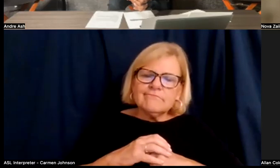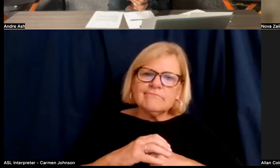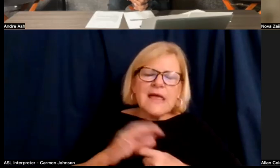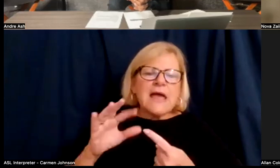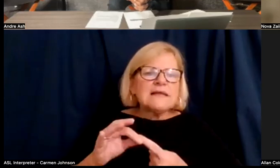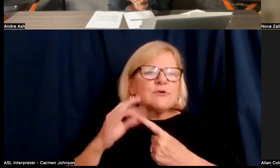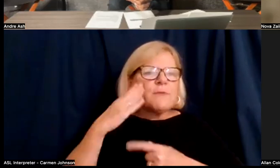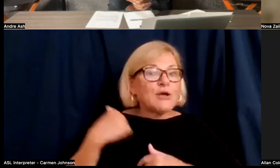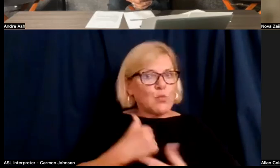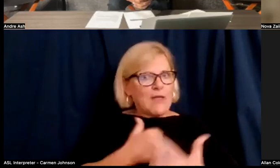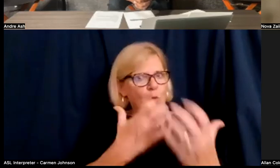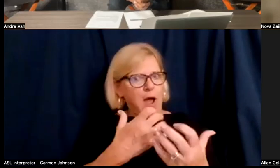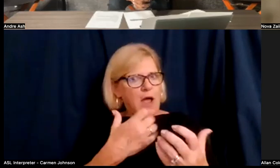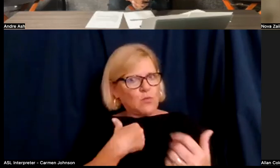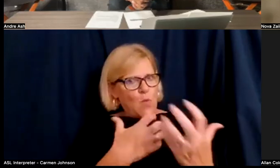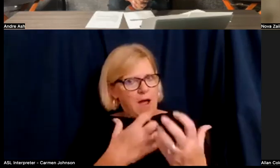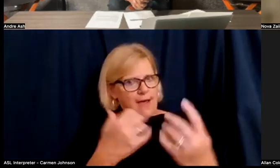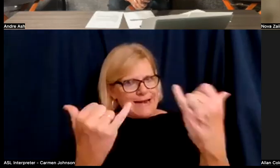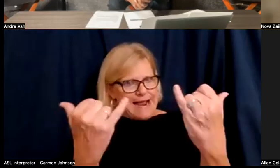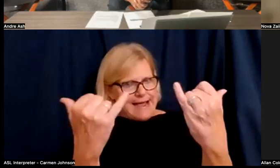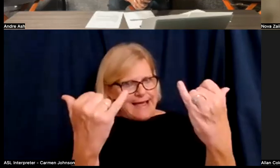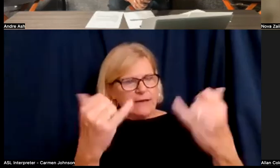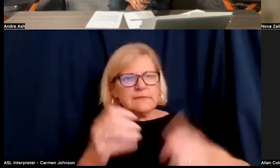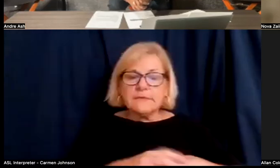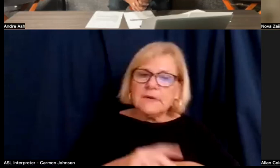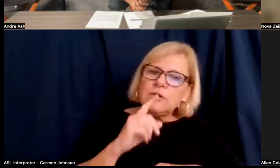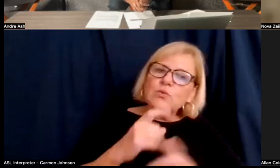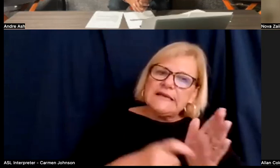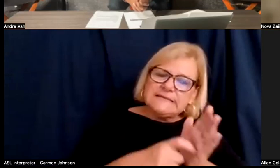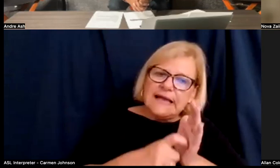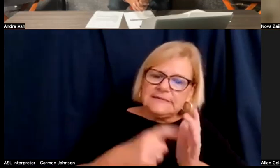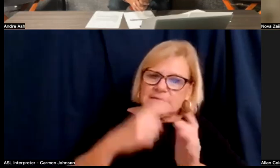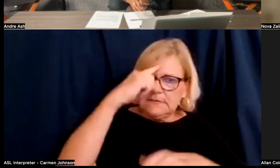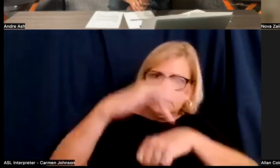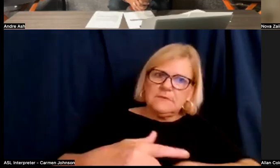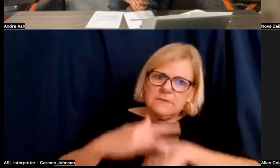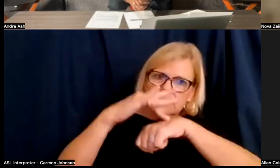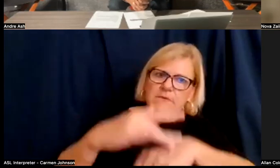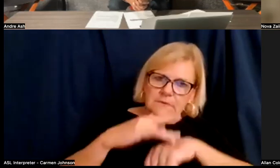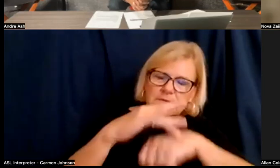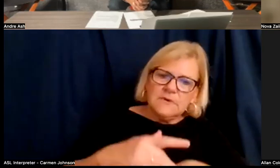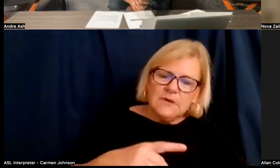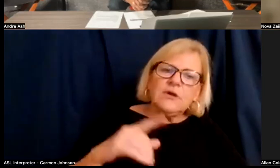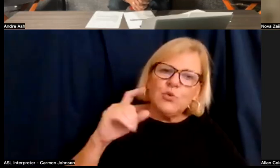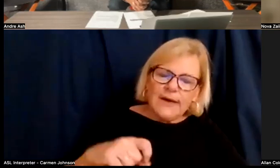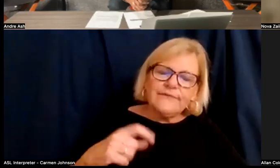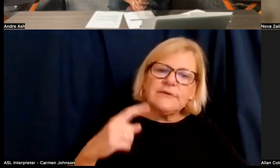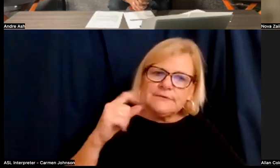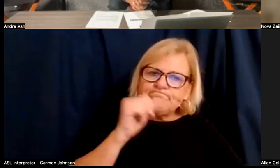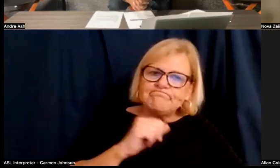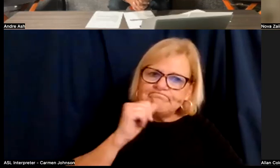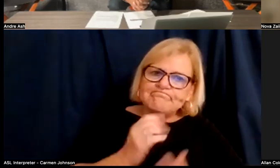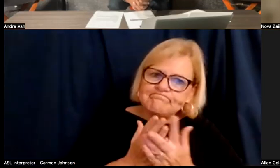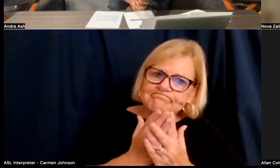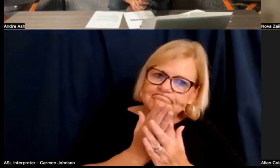because we want what we want so immediately that it really does take a lot of reminding continuously to be patient, you know, and to Yeah. persevere, like I